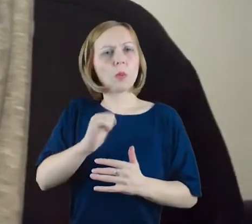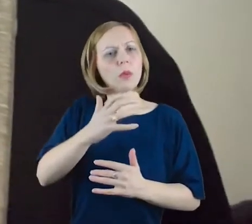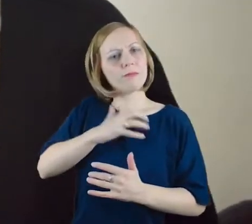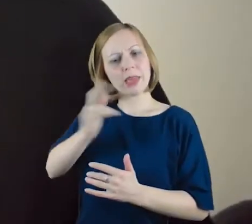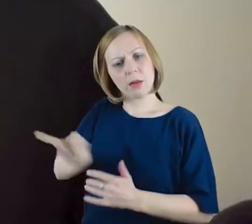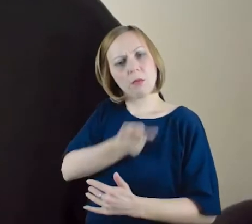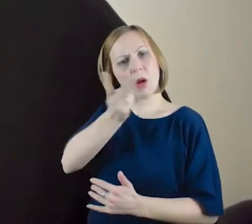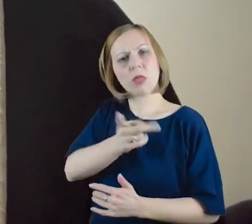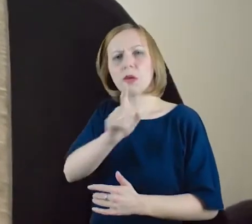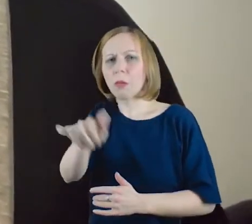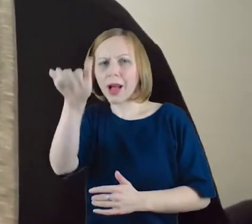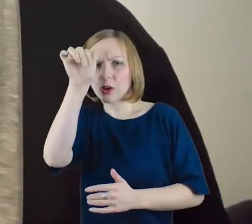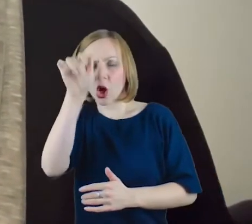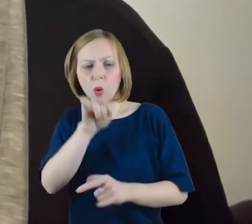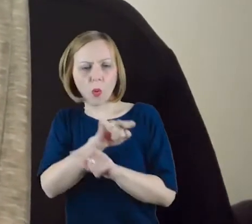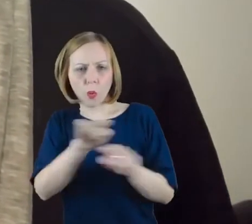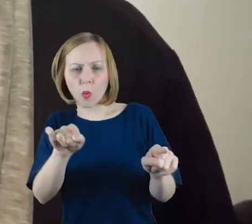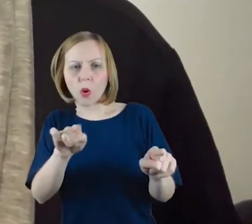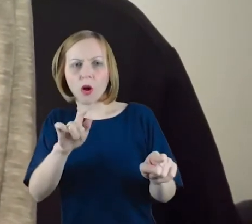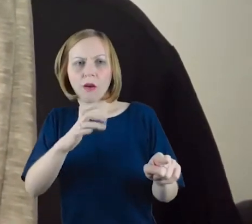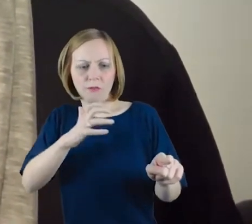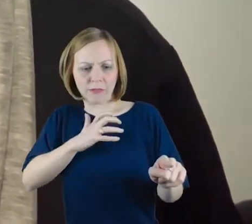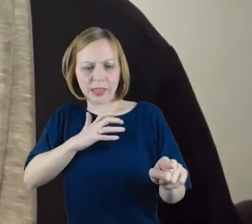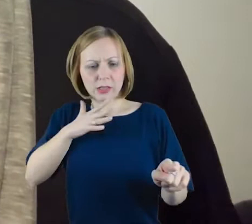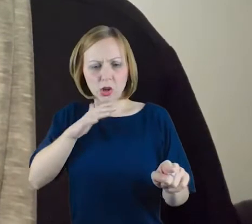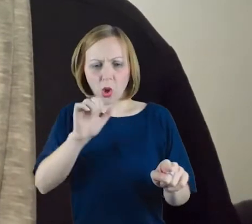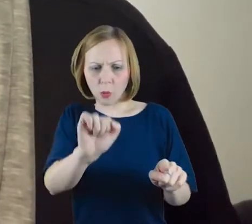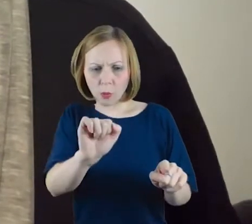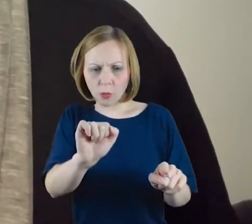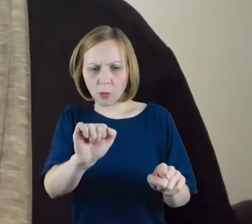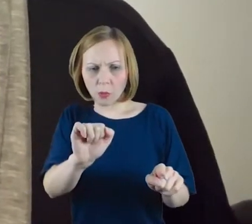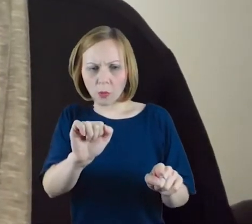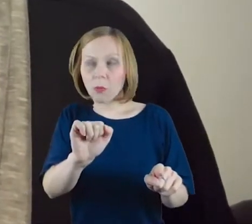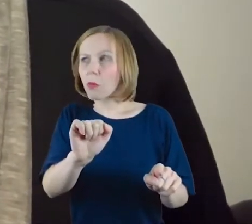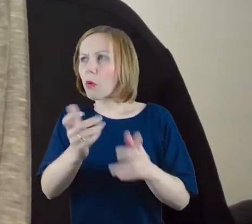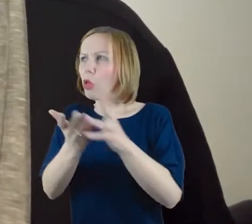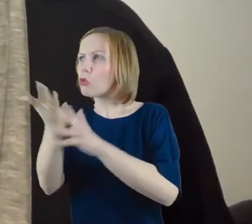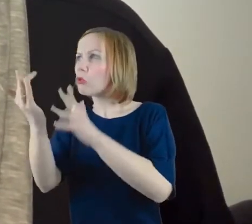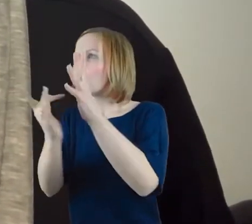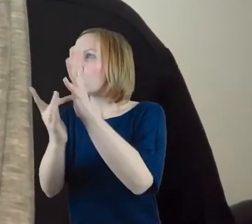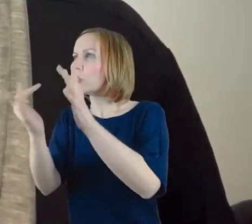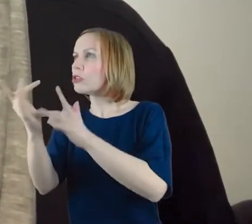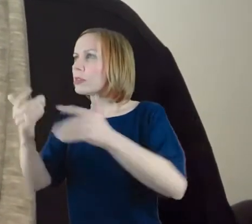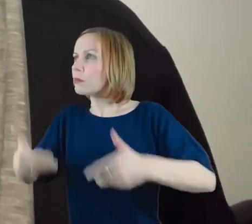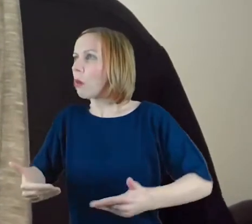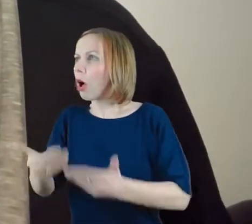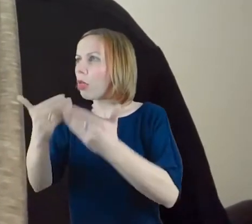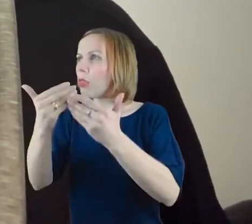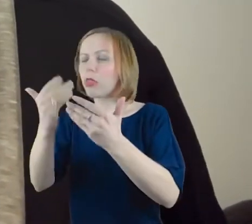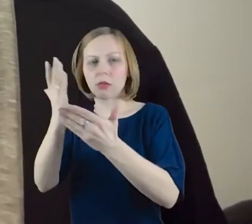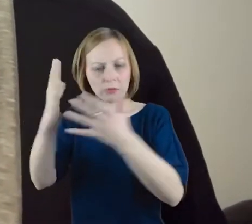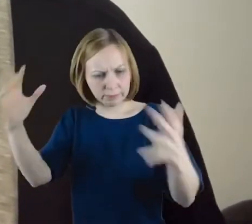to be true is that those hopes and fears are met in the birth of Jesus. We may not